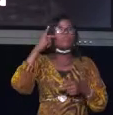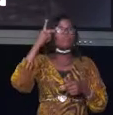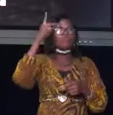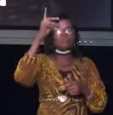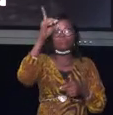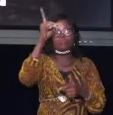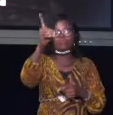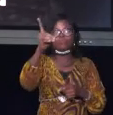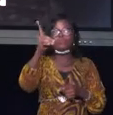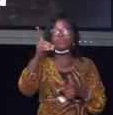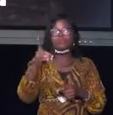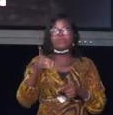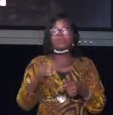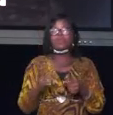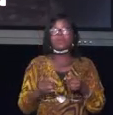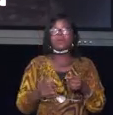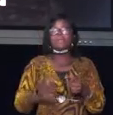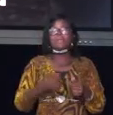Blame.